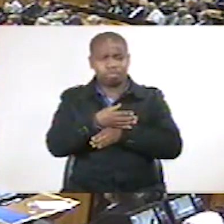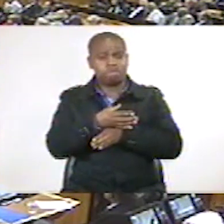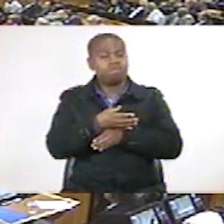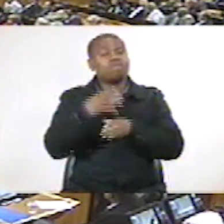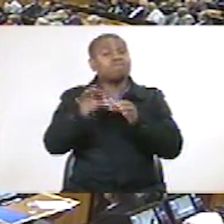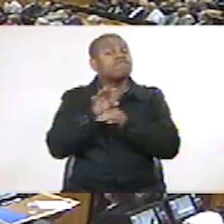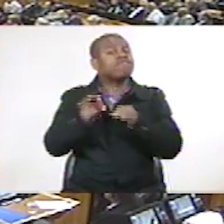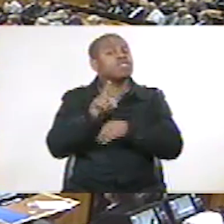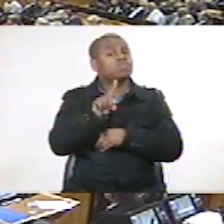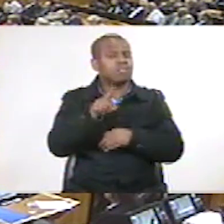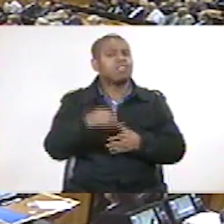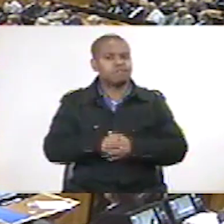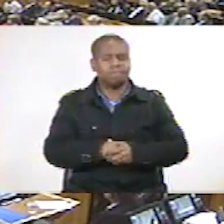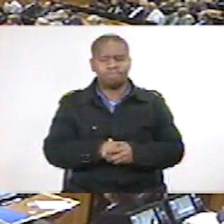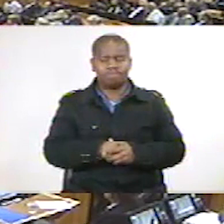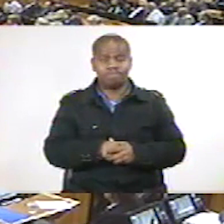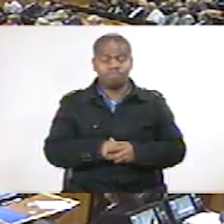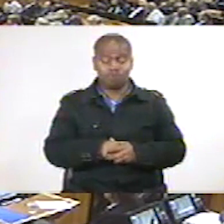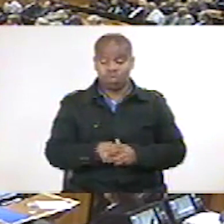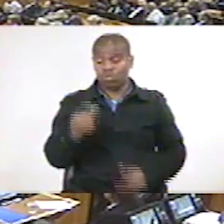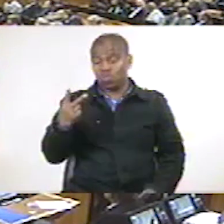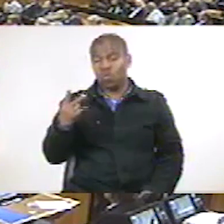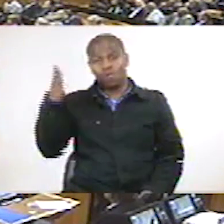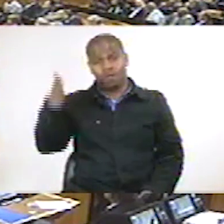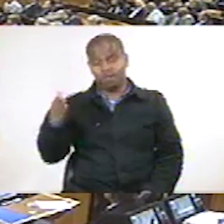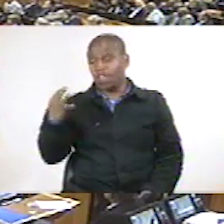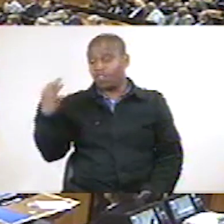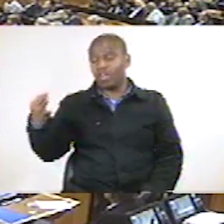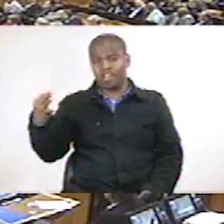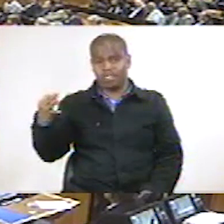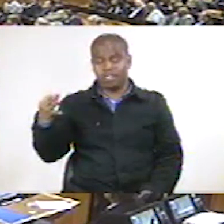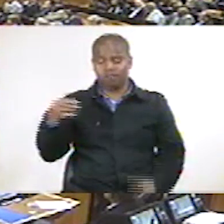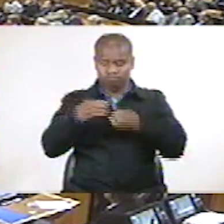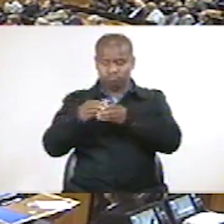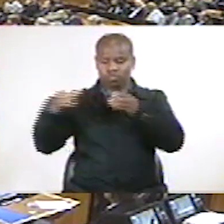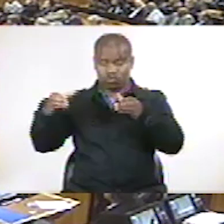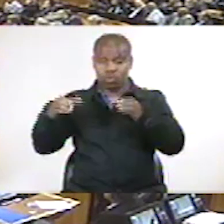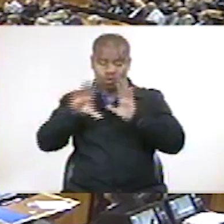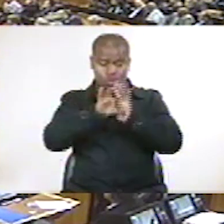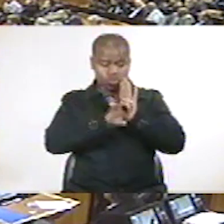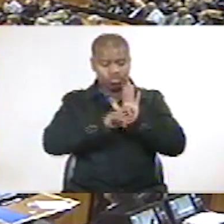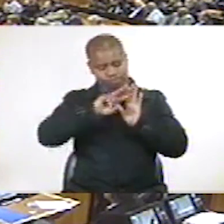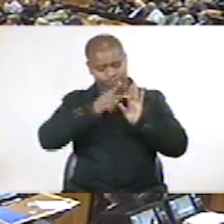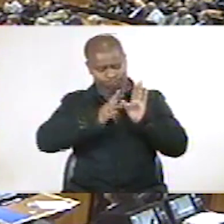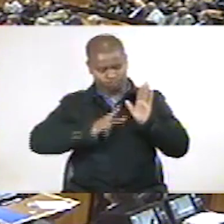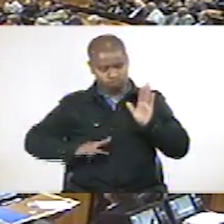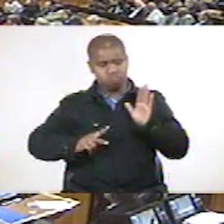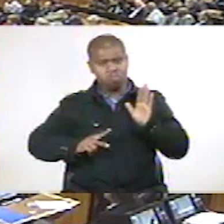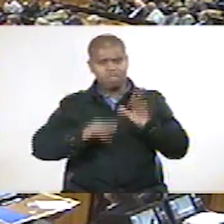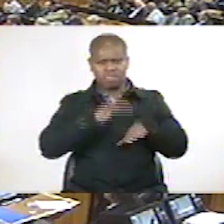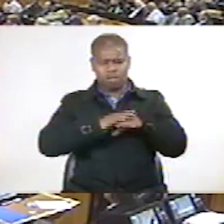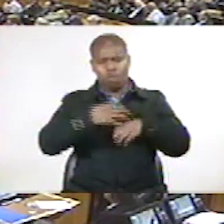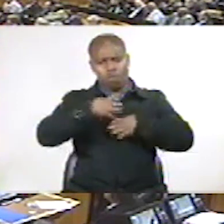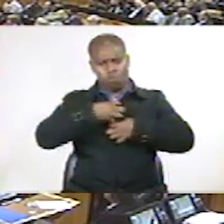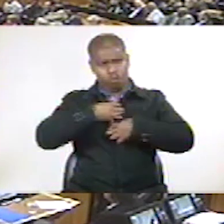this. Here is a 2/3 majority required to change the constitution, particularly the property clause, to